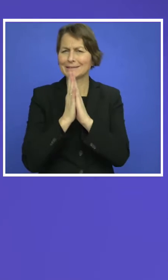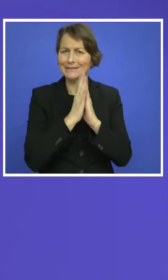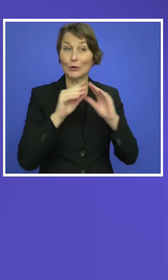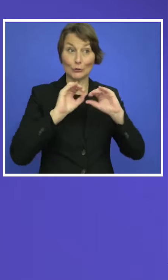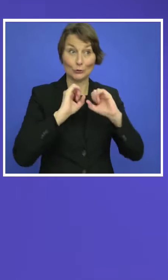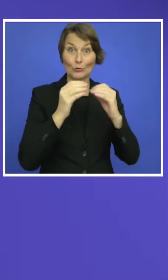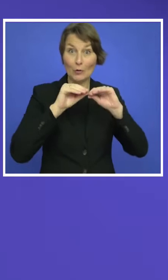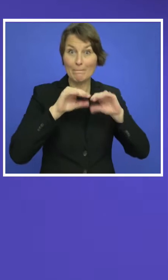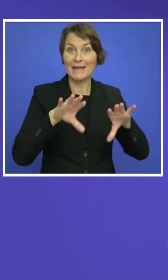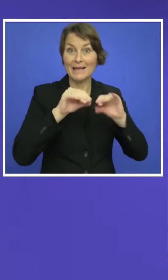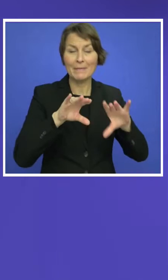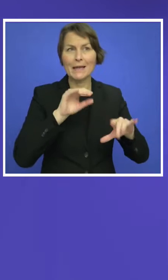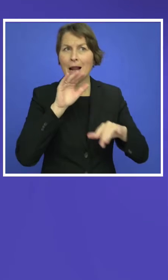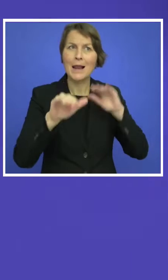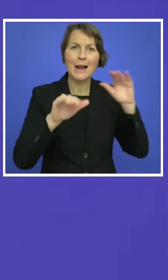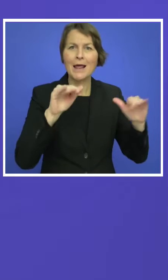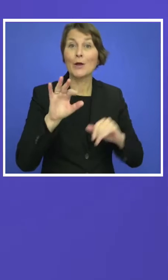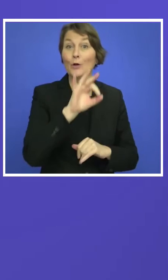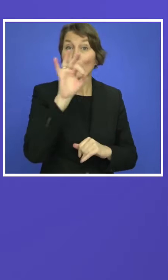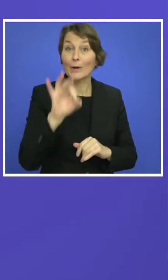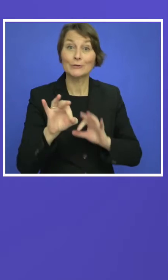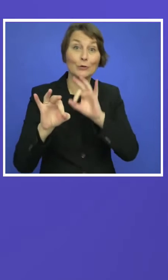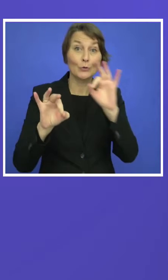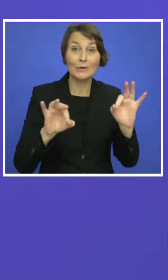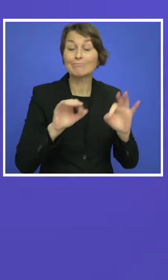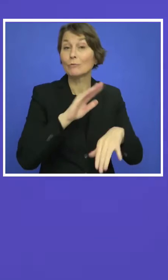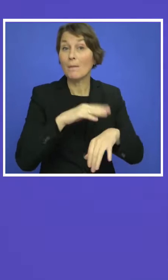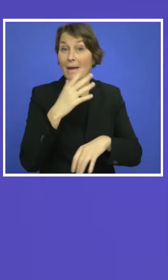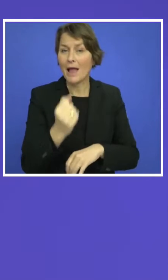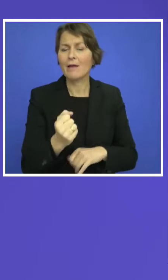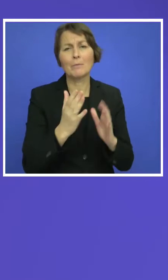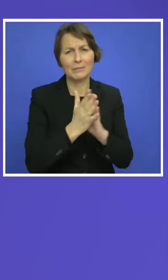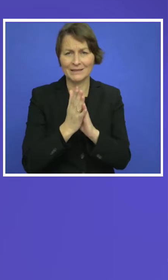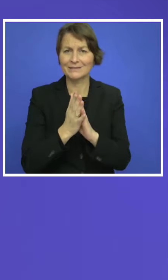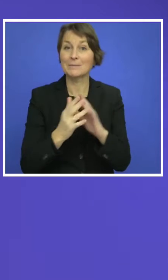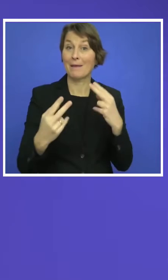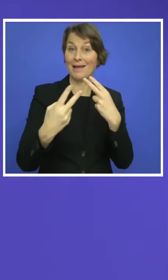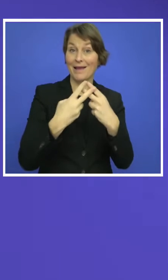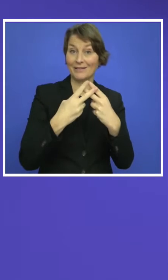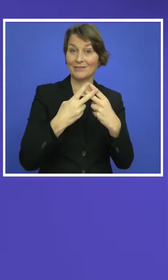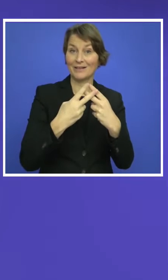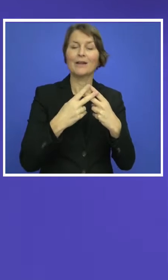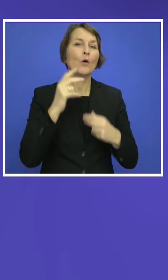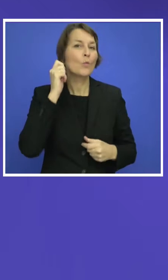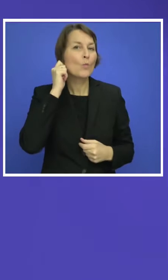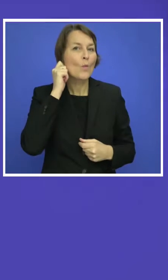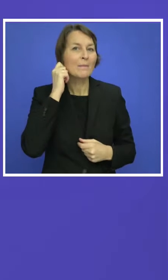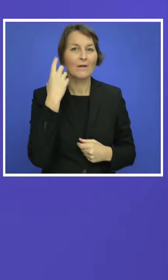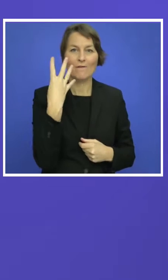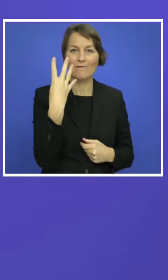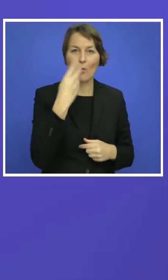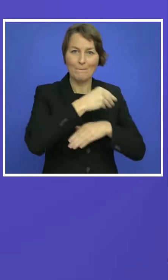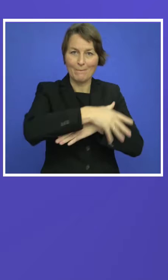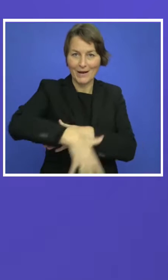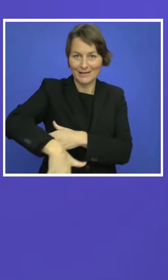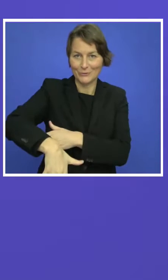your questions, reactions, and comments, and to use hashtag #WomenForMediterranean. Once again, I wish to remind you to keep